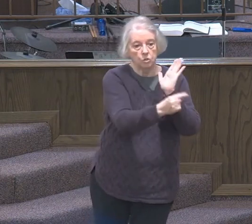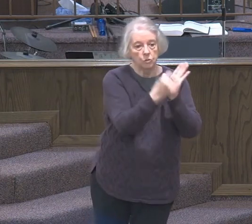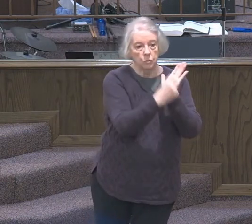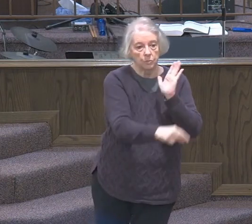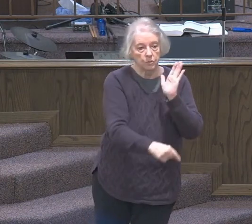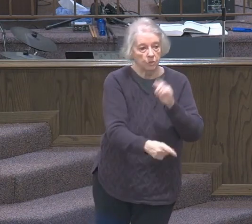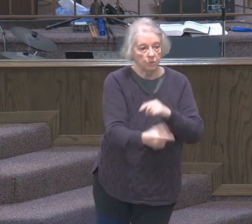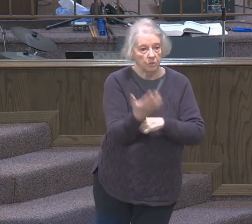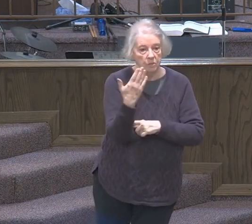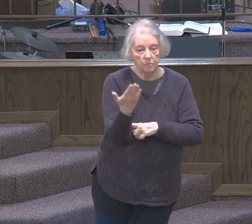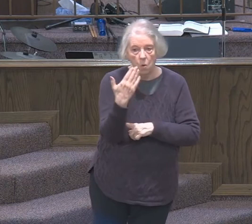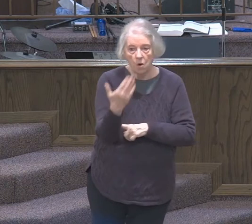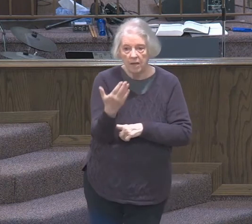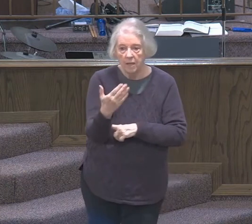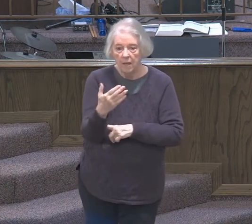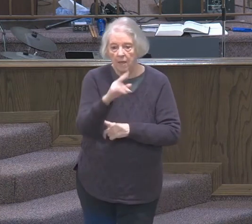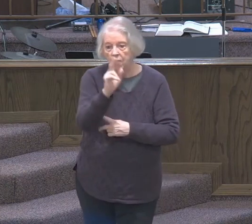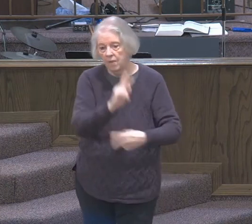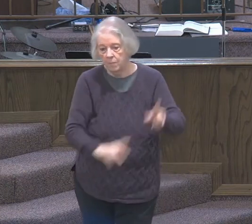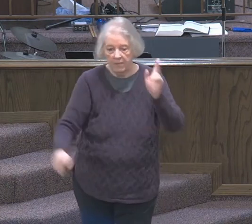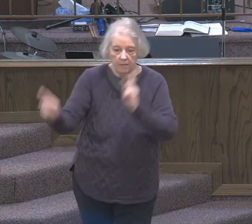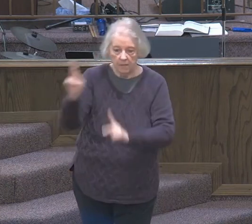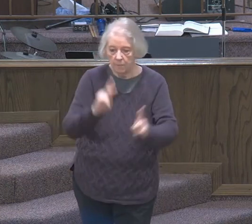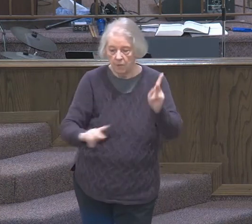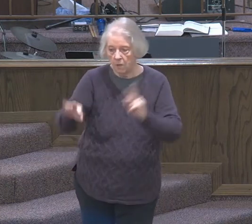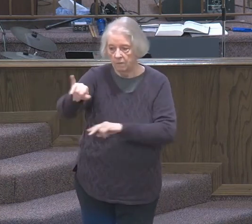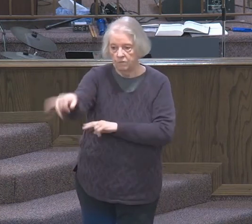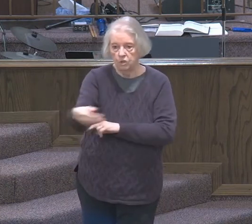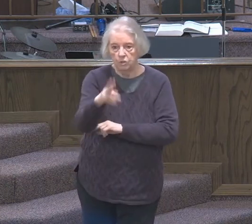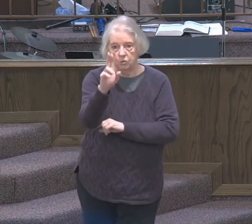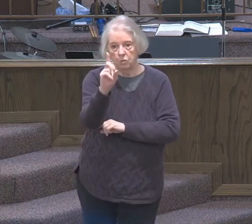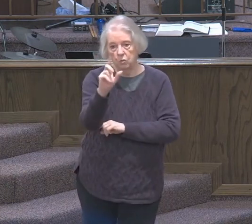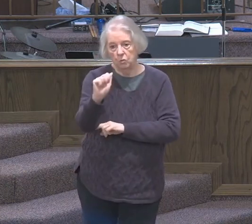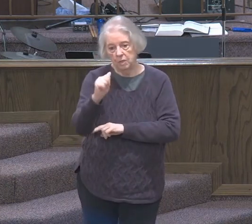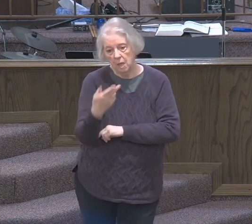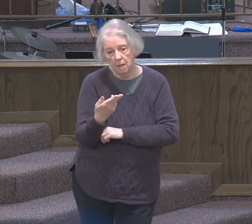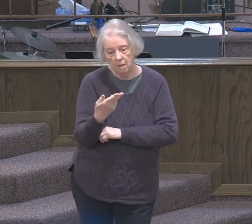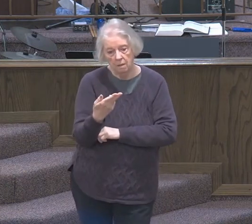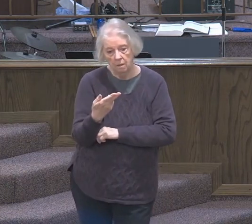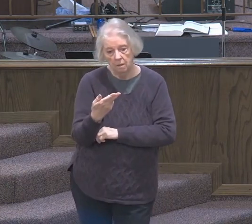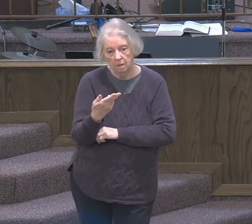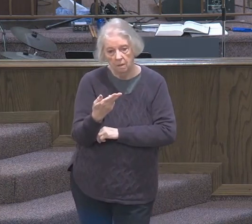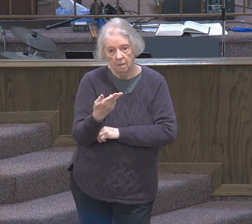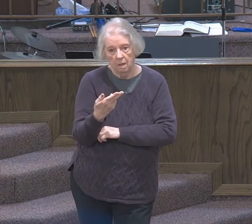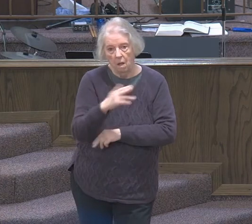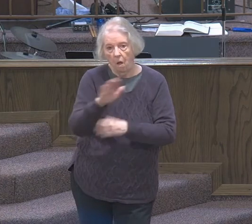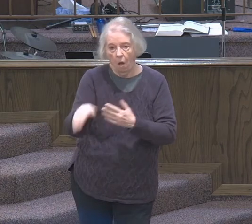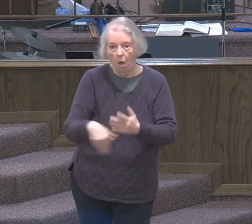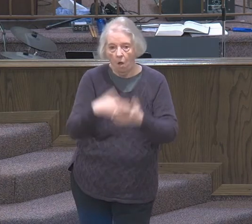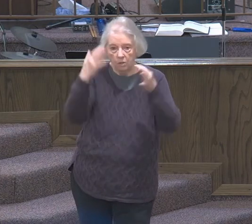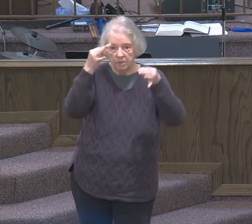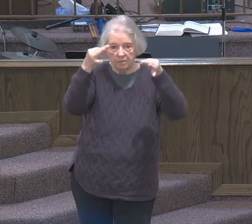4. They gathered together as a unified effort to do what? Jehoshaphat